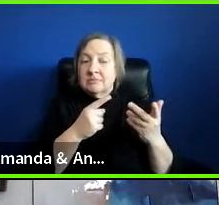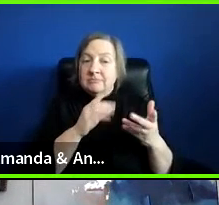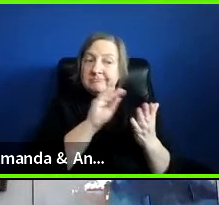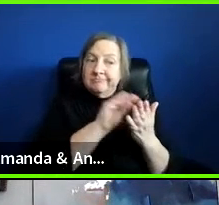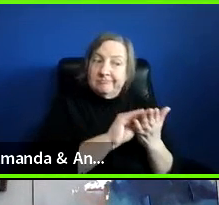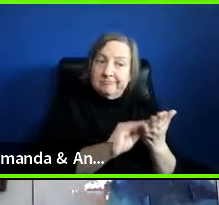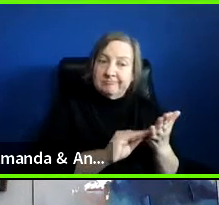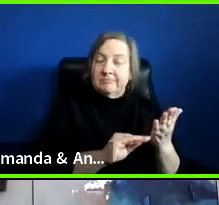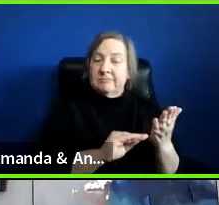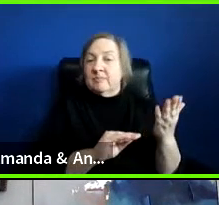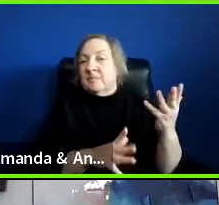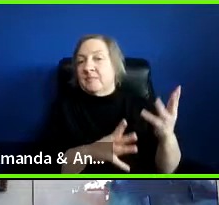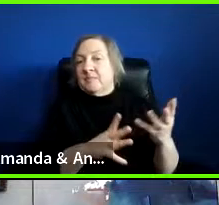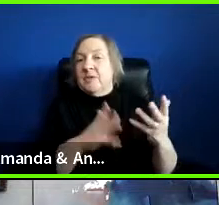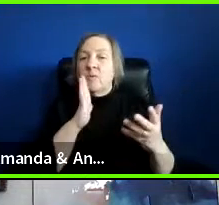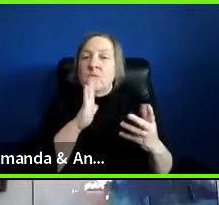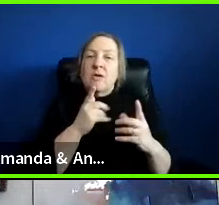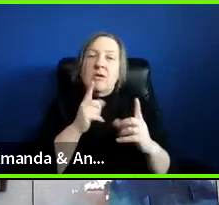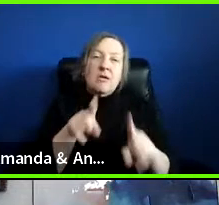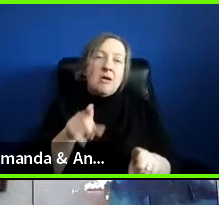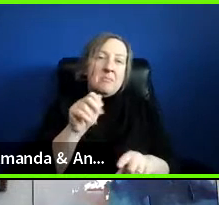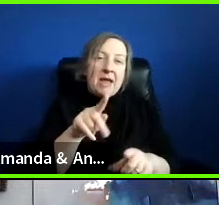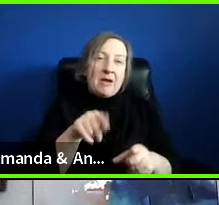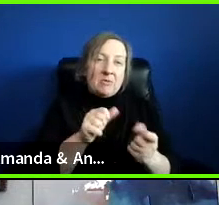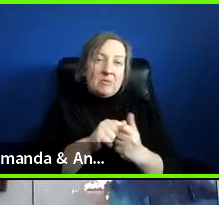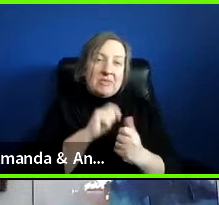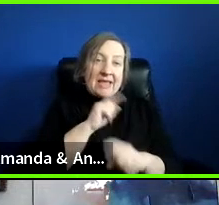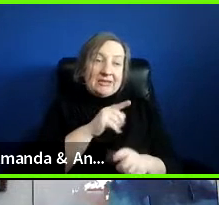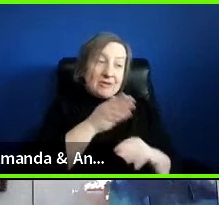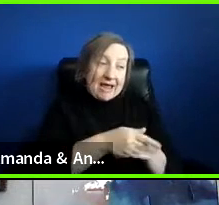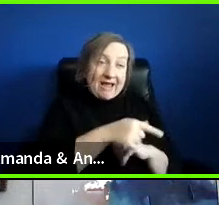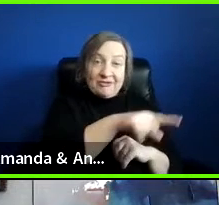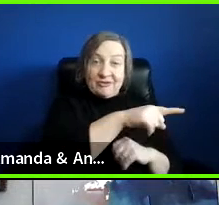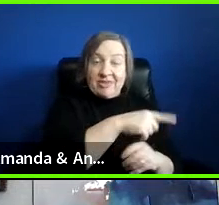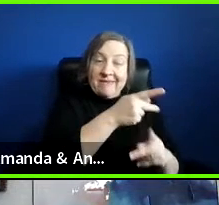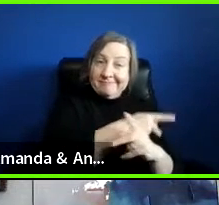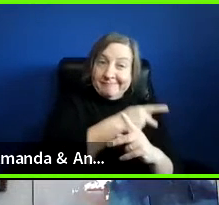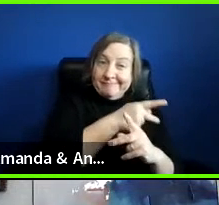once maybe they're able to talk about that in their subcommittee work. But